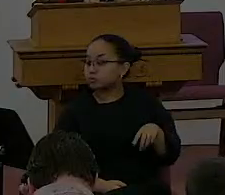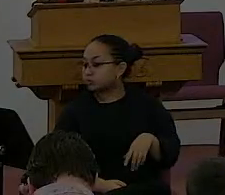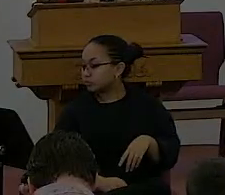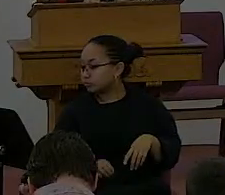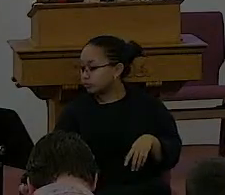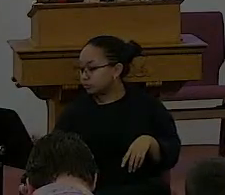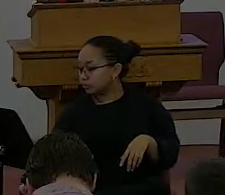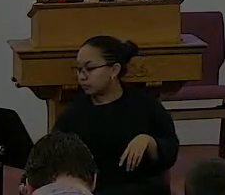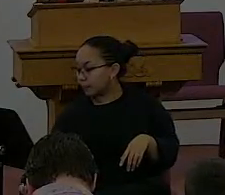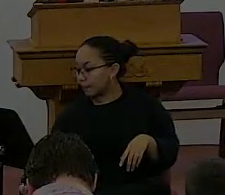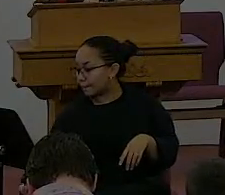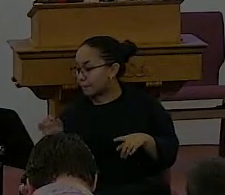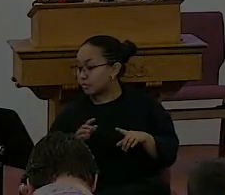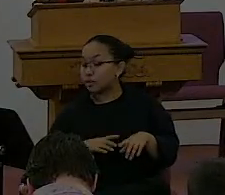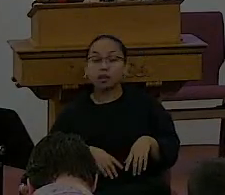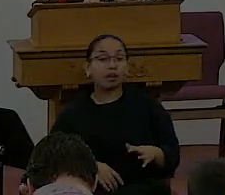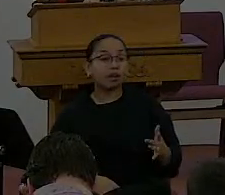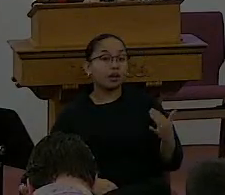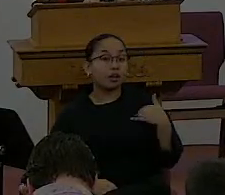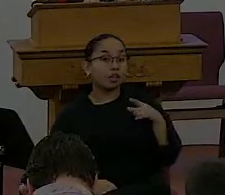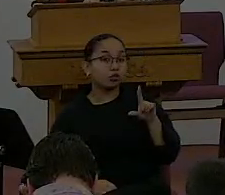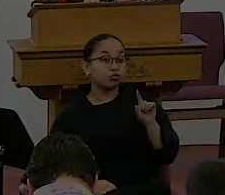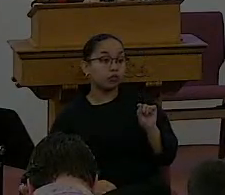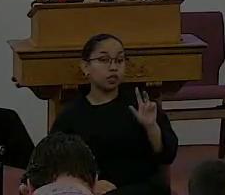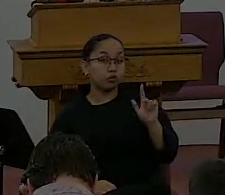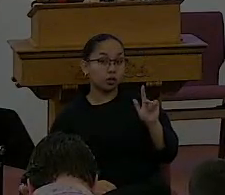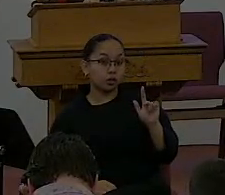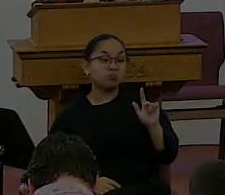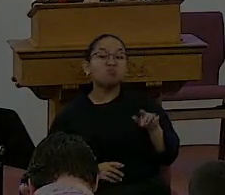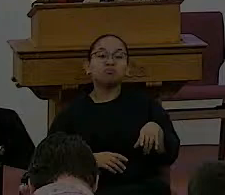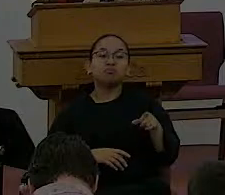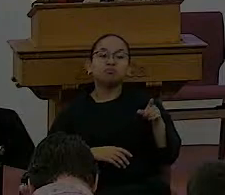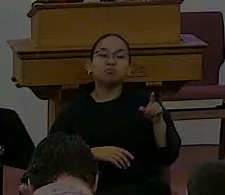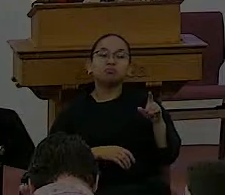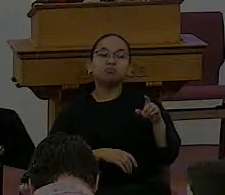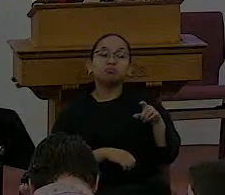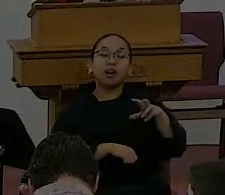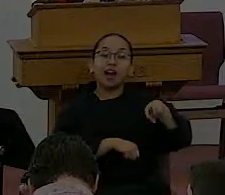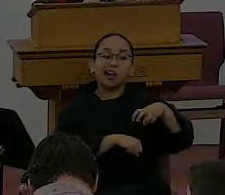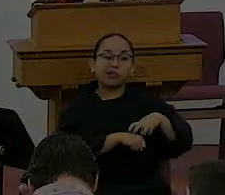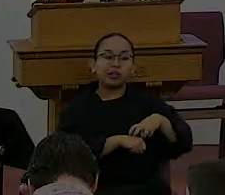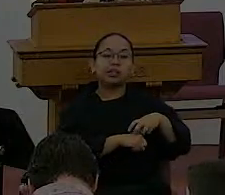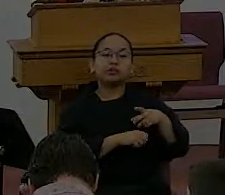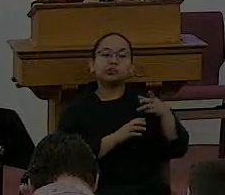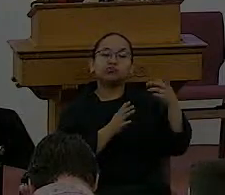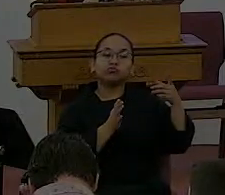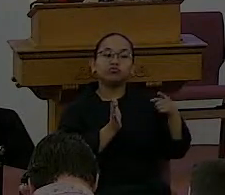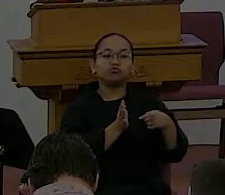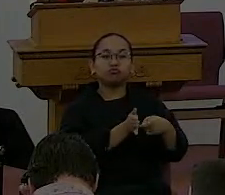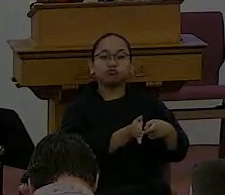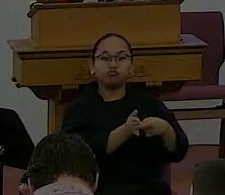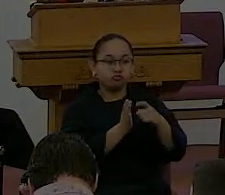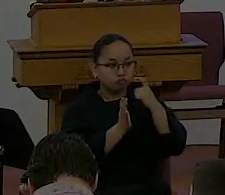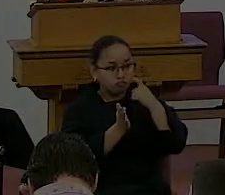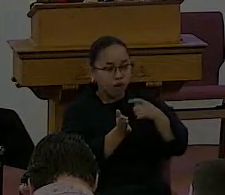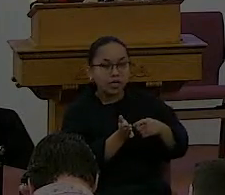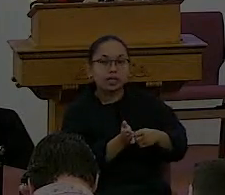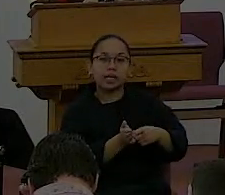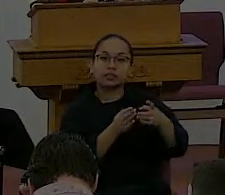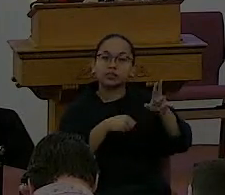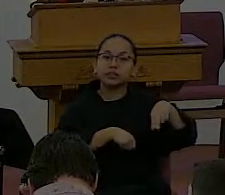Beginning in 2023, in Ireland, Imbolc was named and recognized as a national public